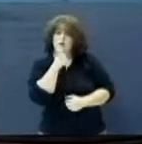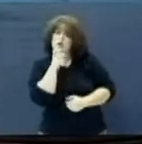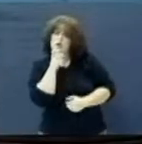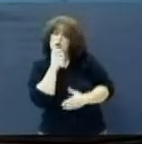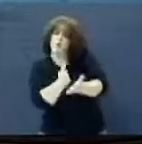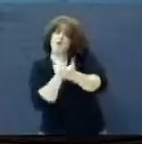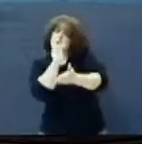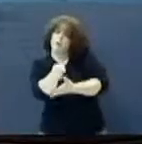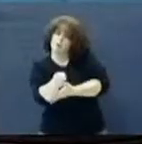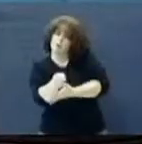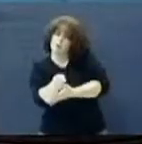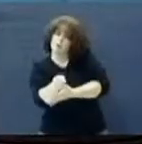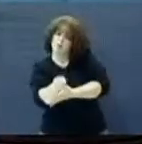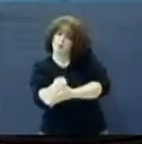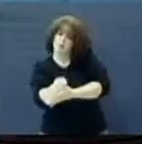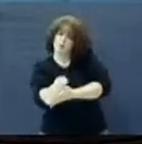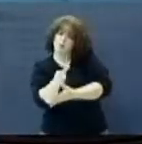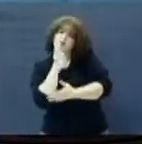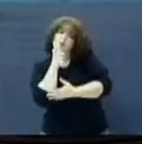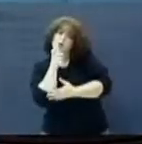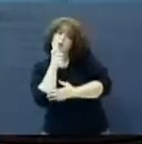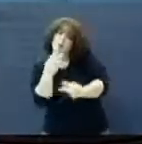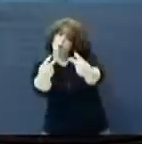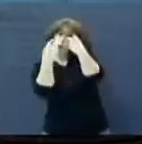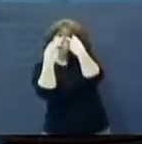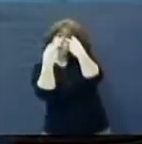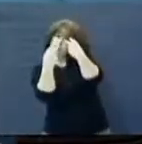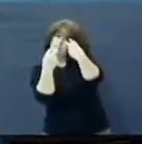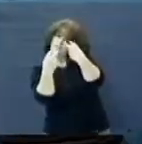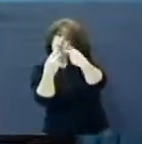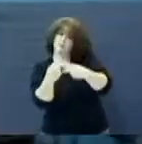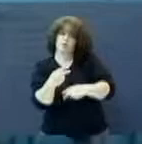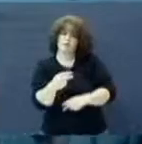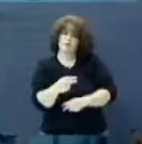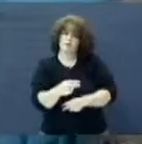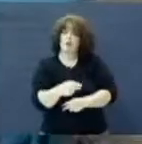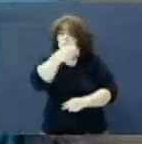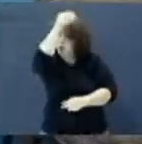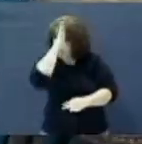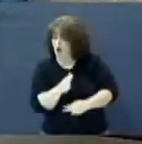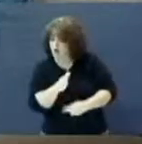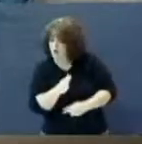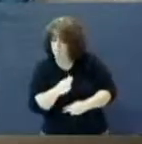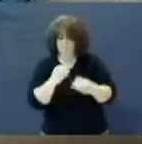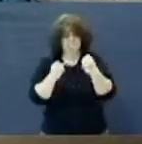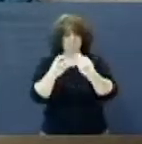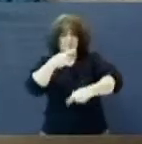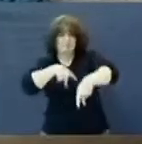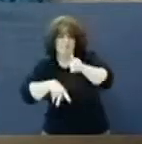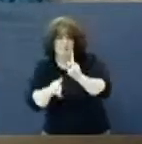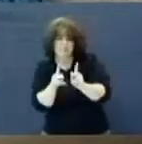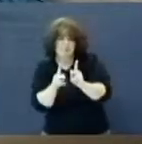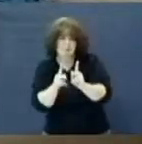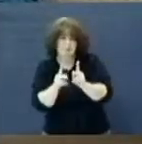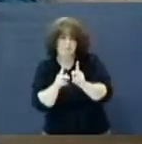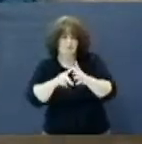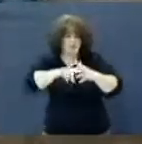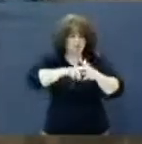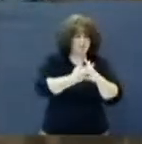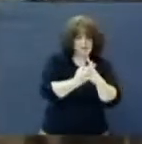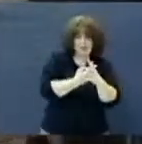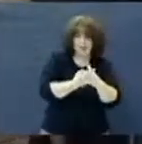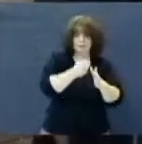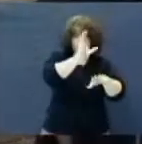over you? One that helps you keep you from slipping. I want to tell you something. There's a lot of people, they've started off in